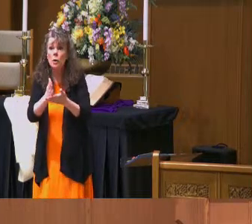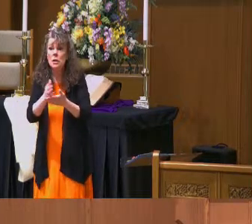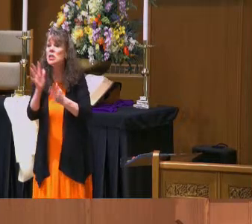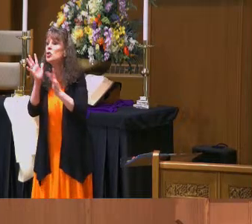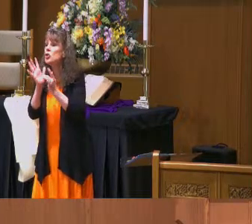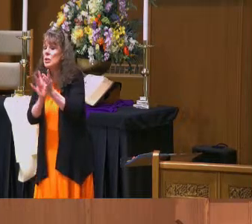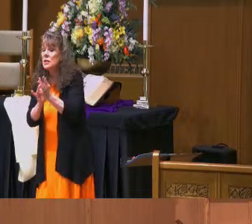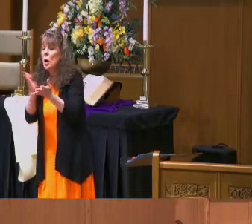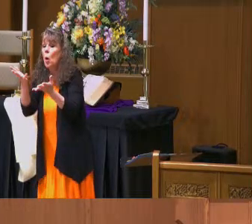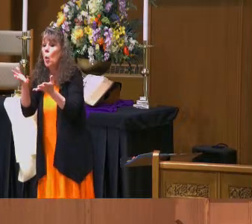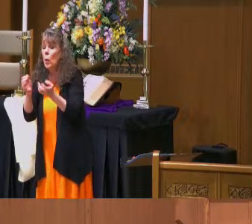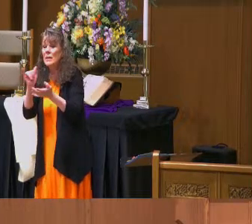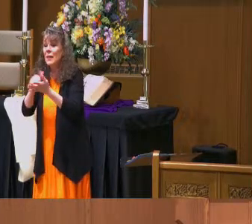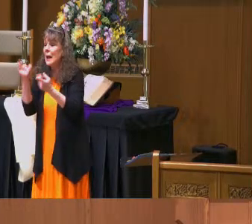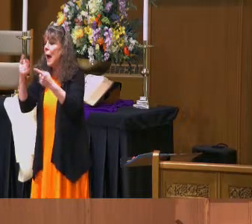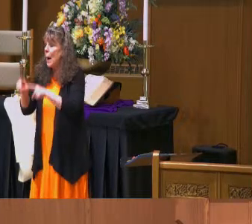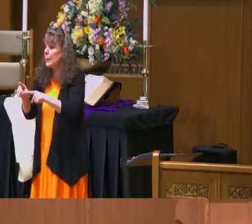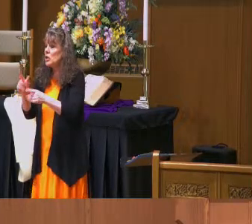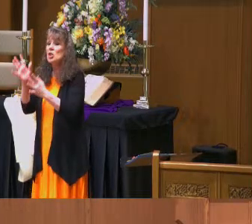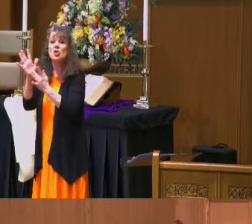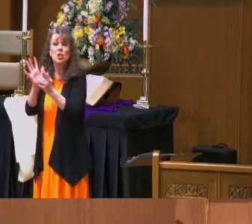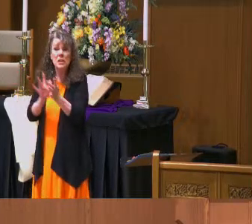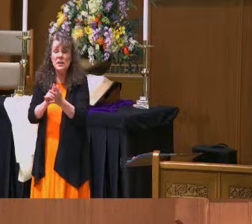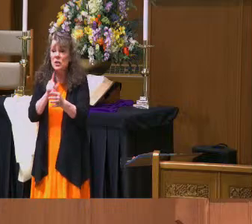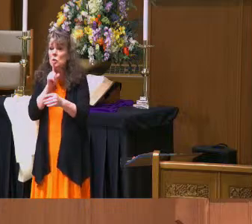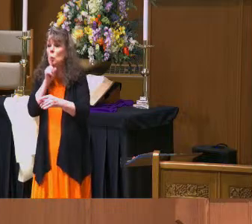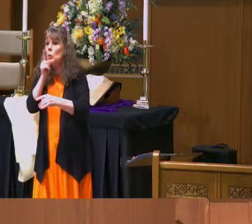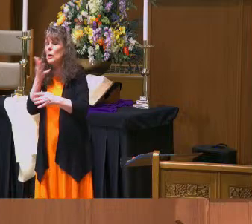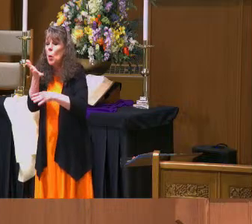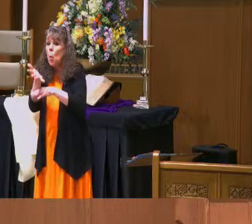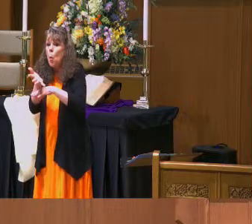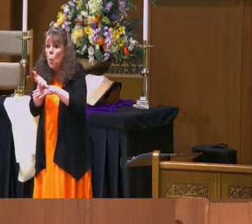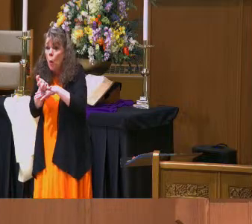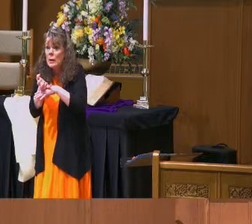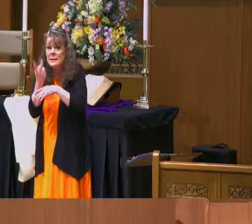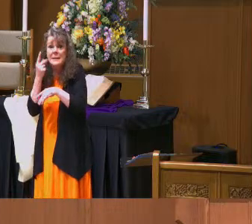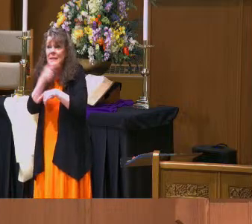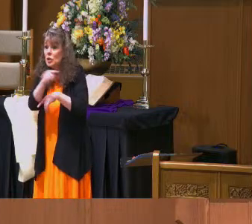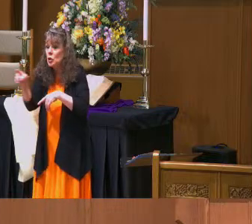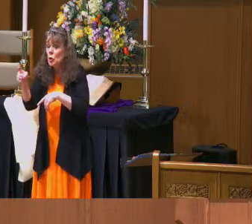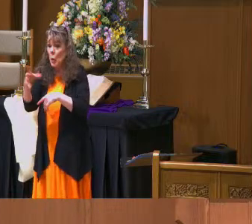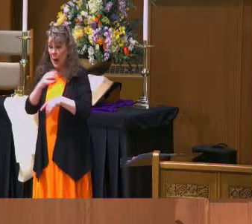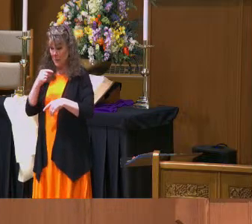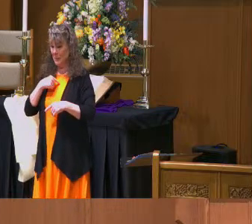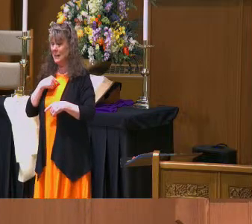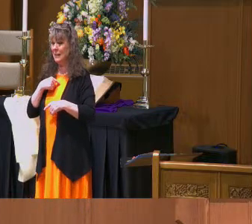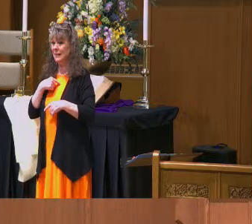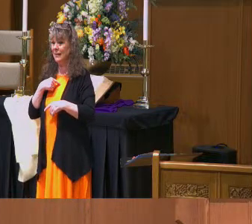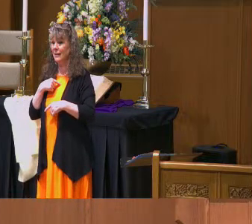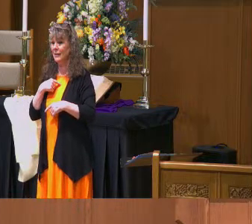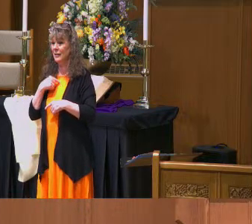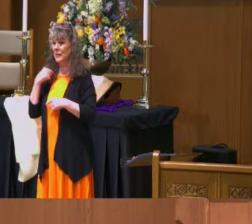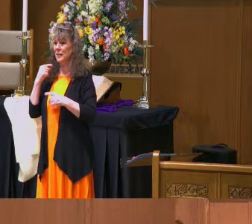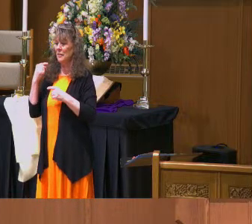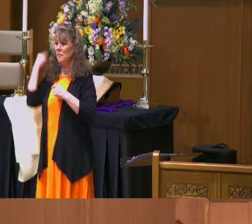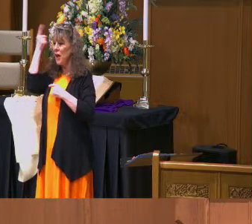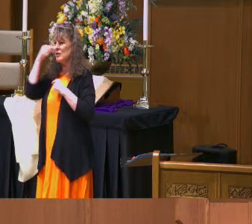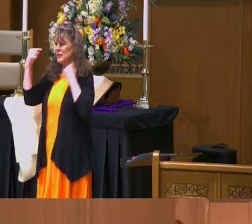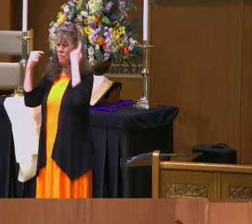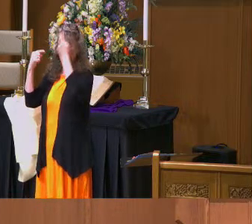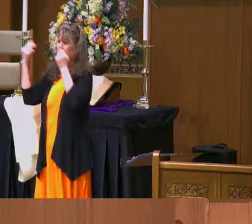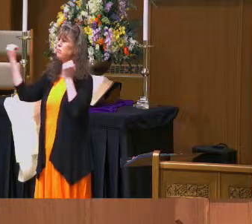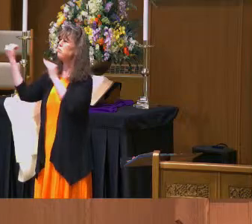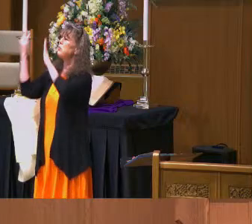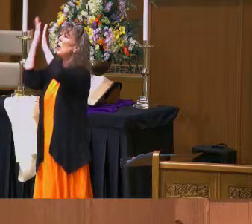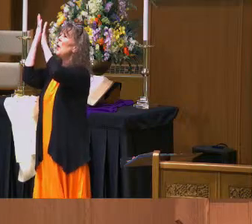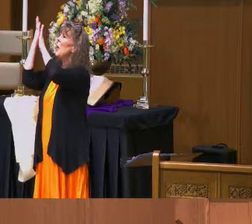Jesus wants this to happen. Jesus desires to see you and me face to face. That's what